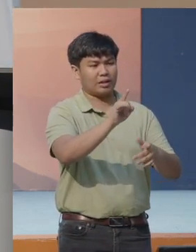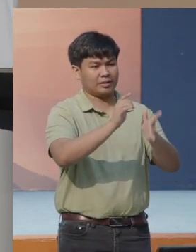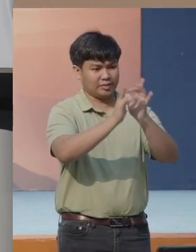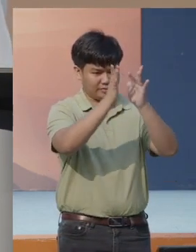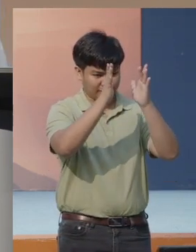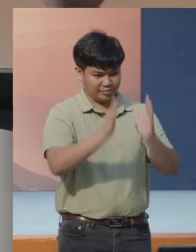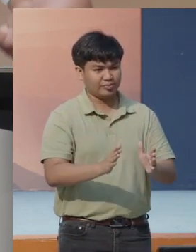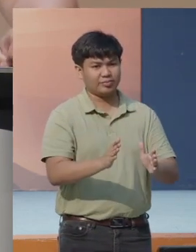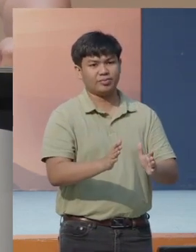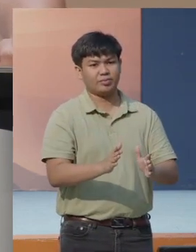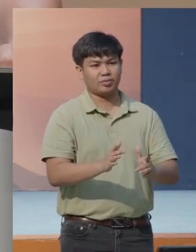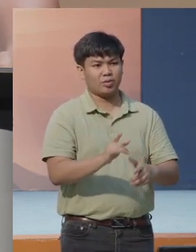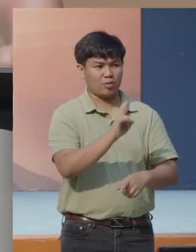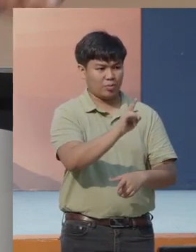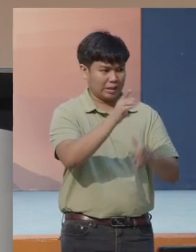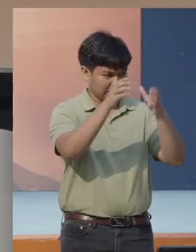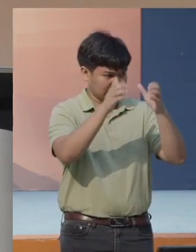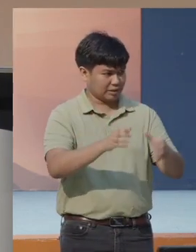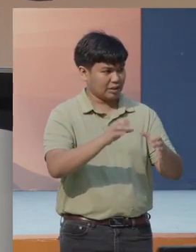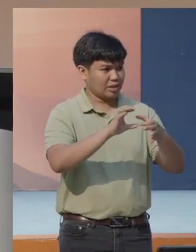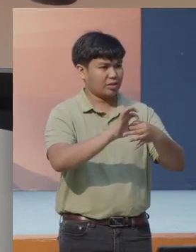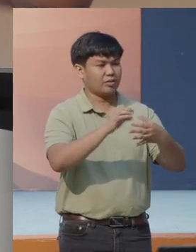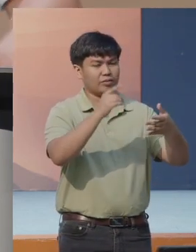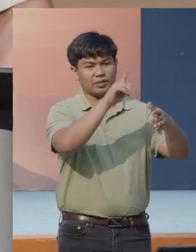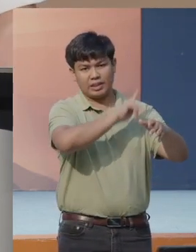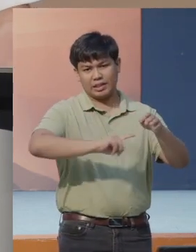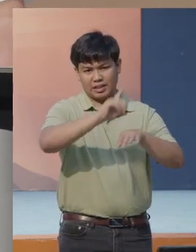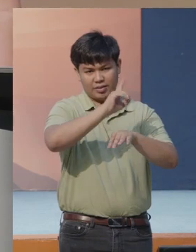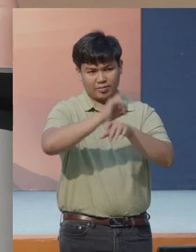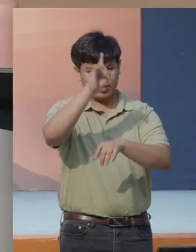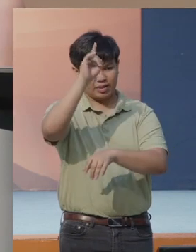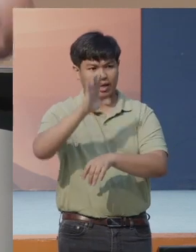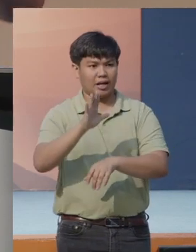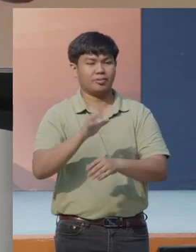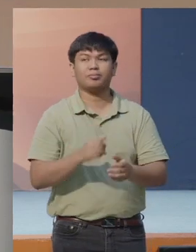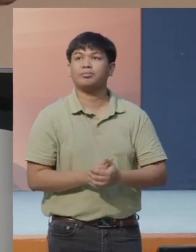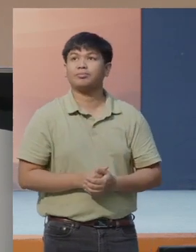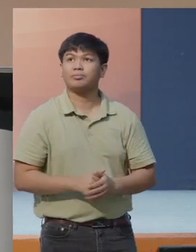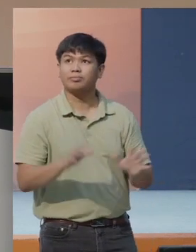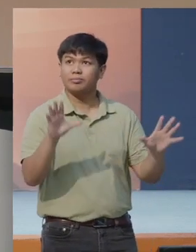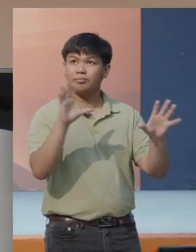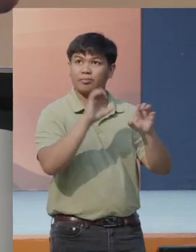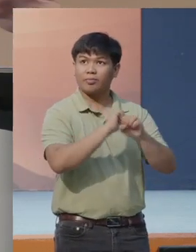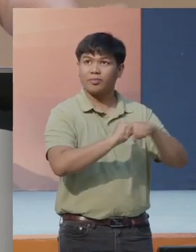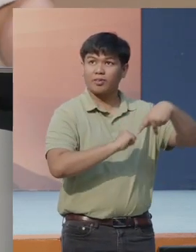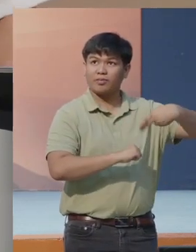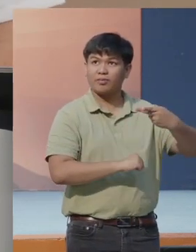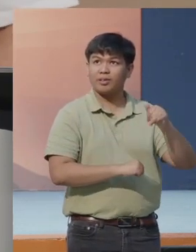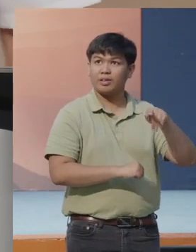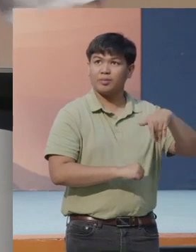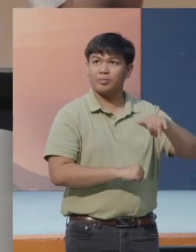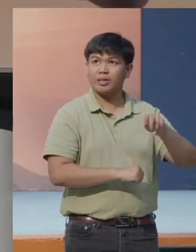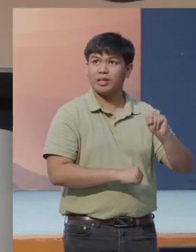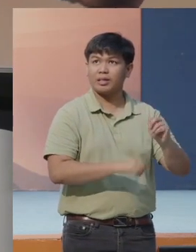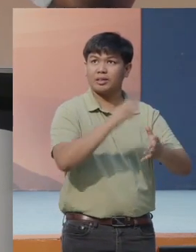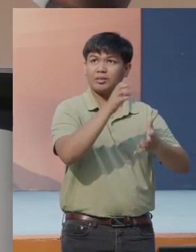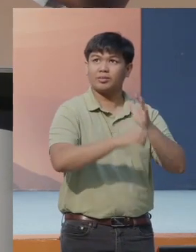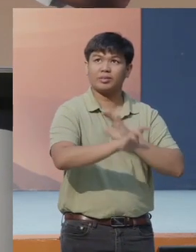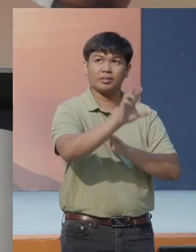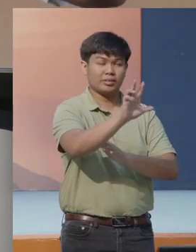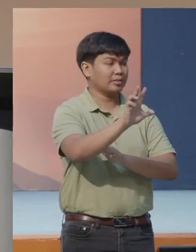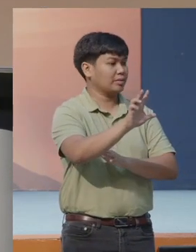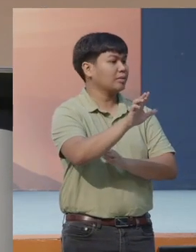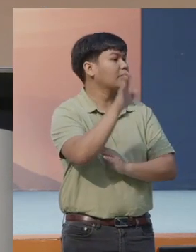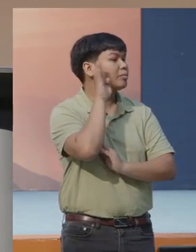ng langit. And I end with these two verses. Philippians 3 verses 17 to 20.